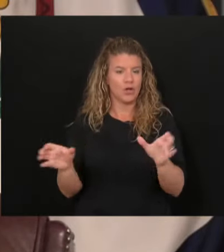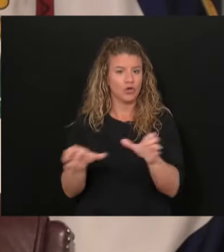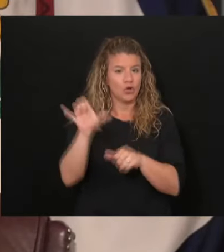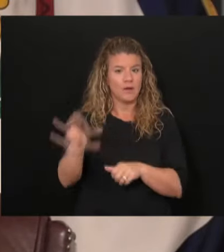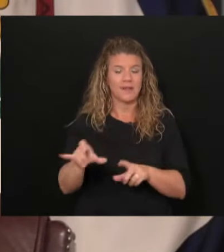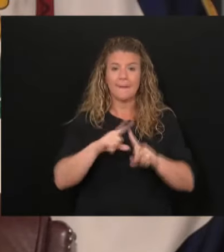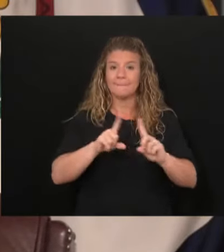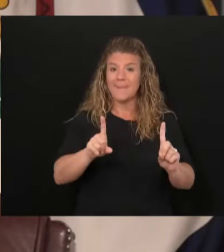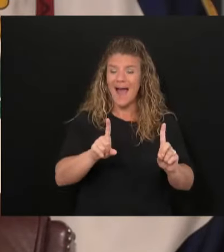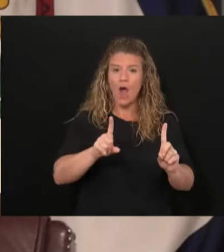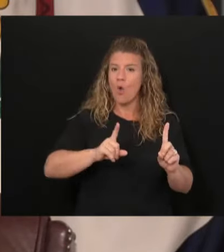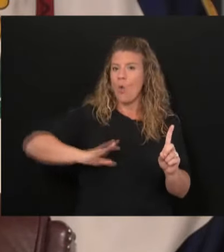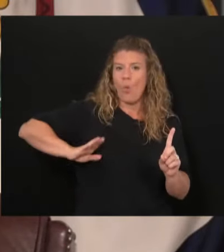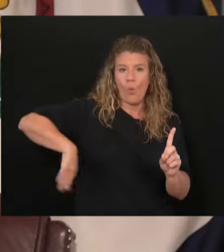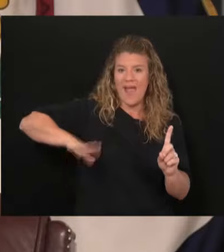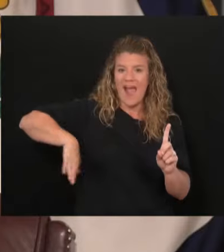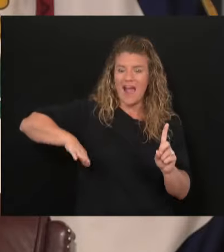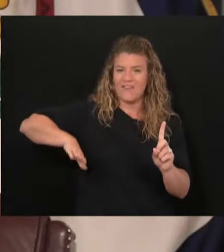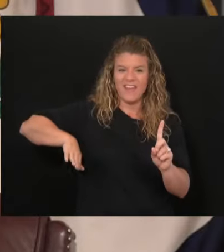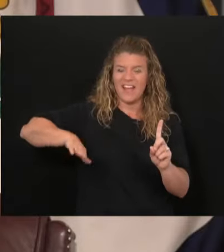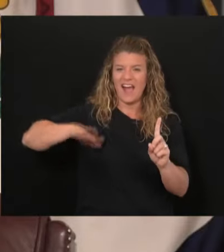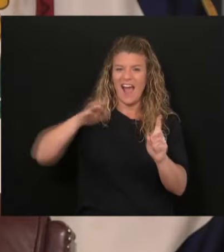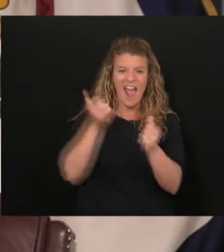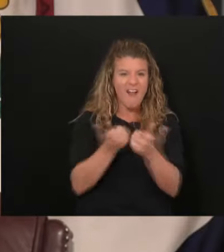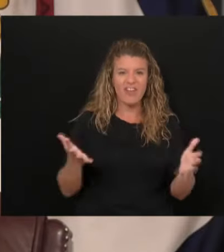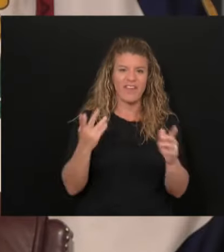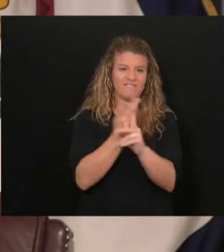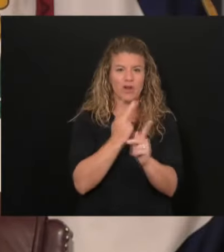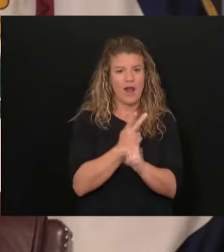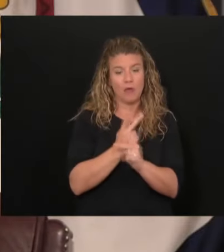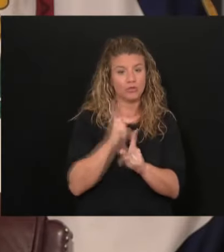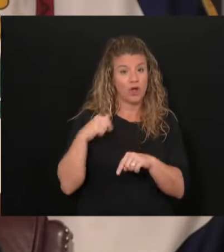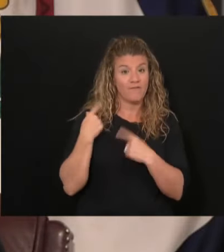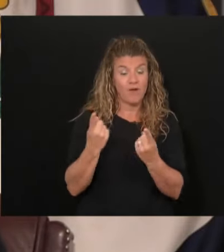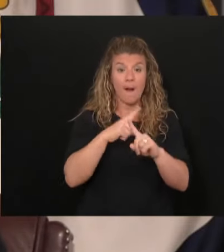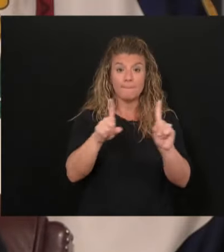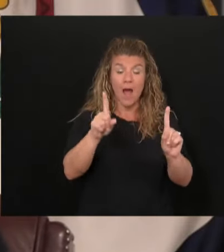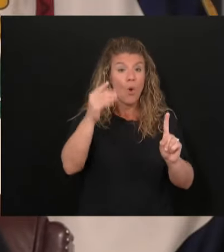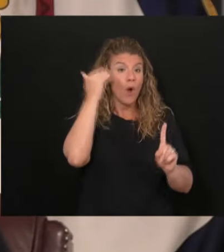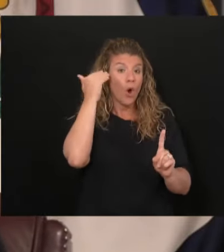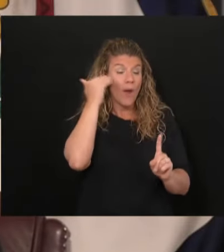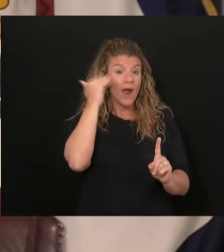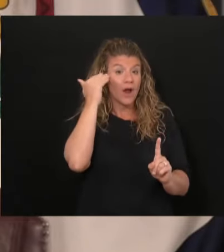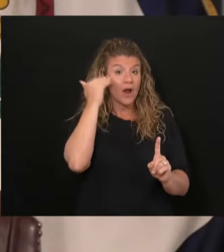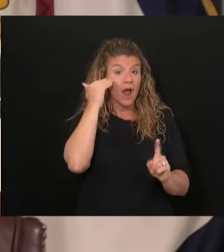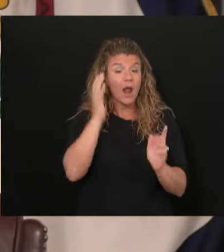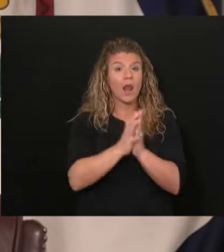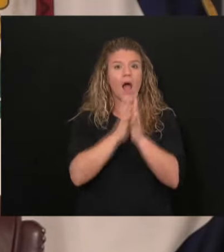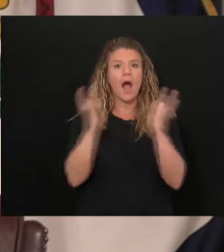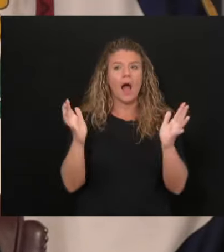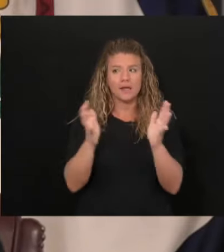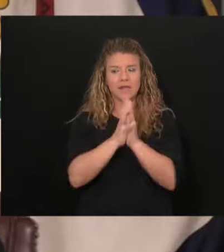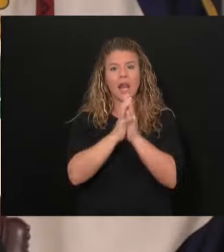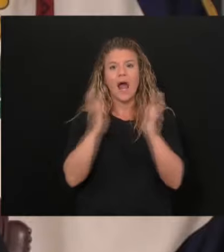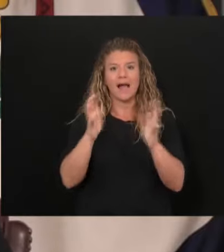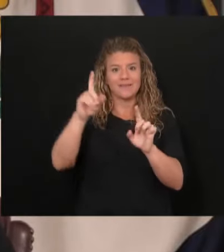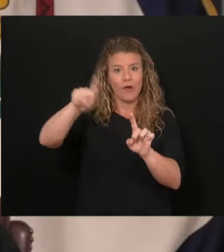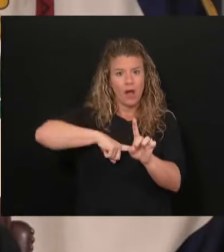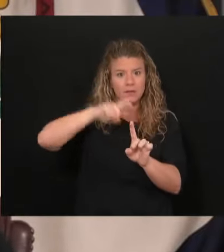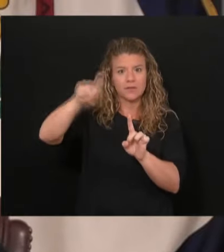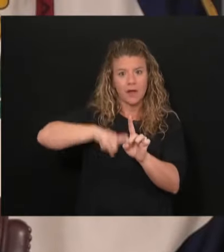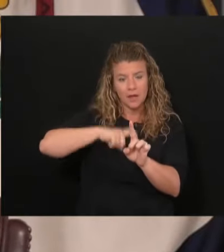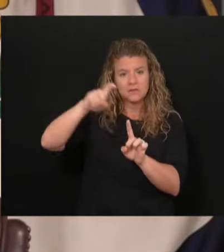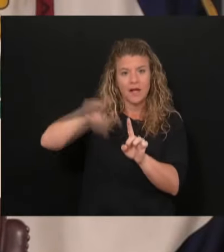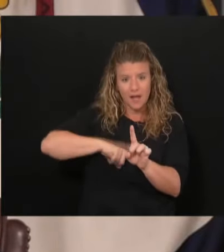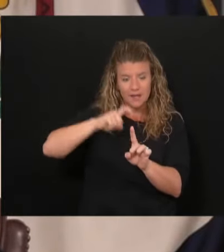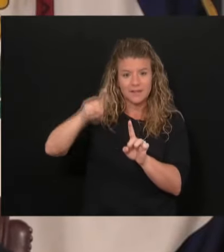we haven't quite gotten it all put together. But we're well aware that lots and lots of calls are coming to us, and